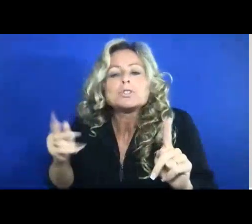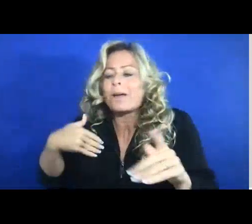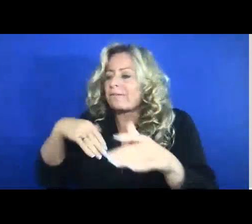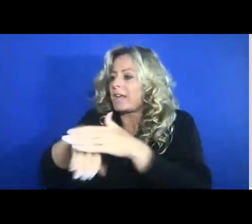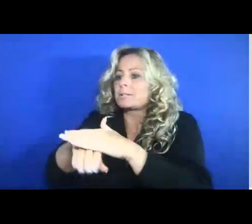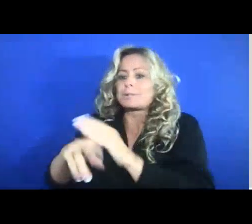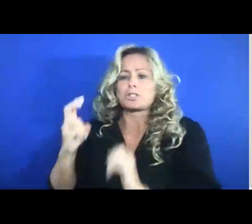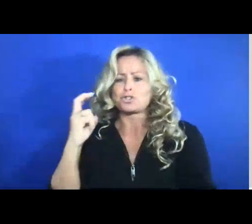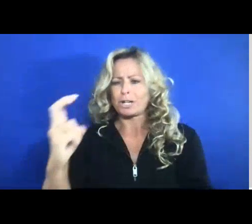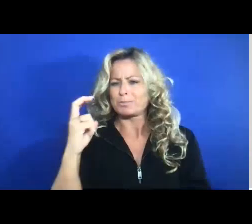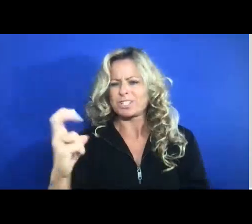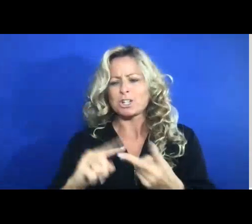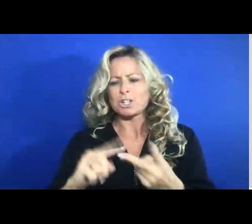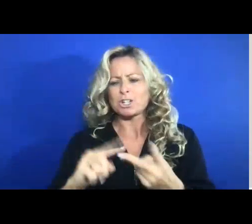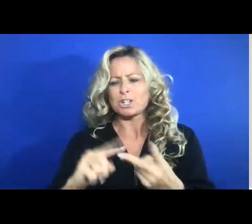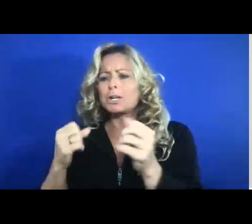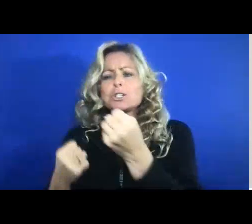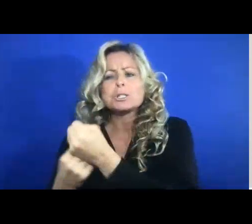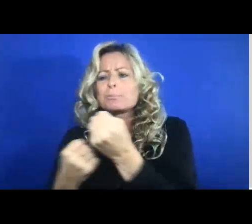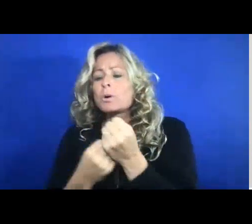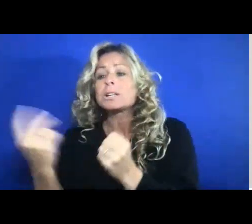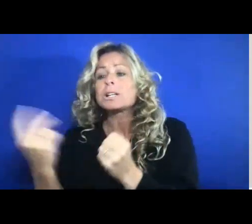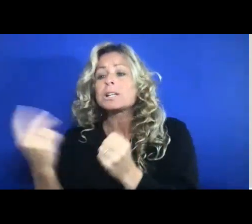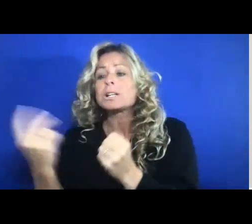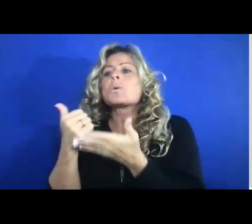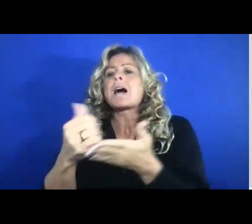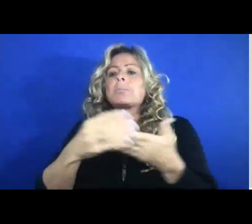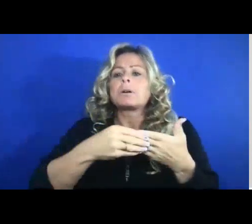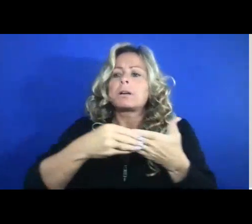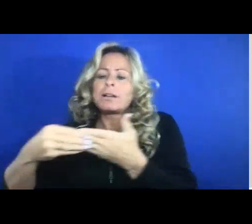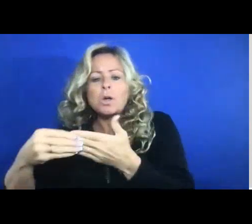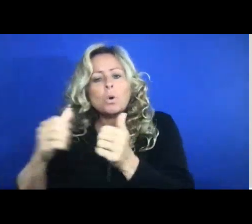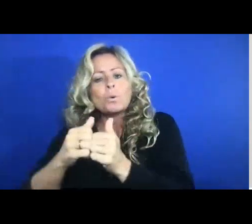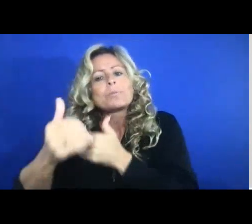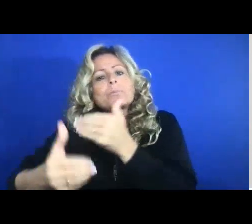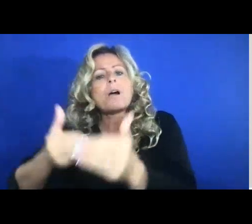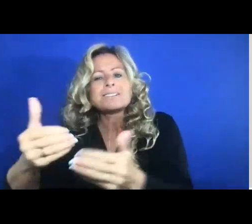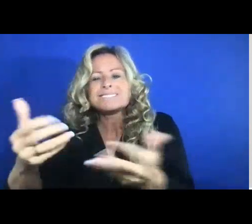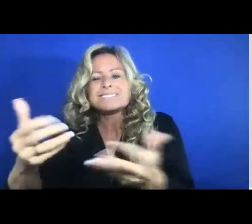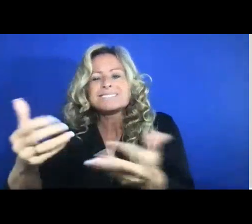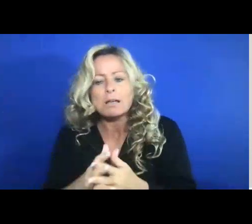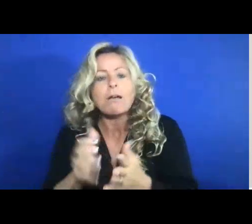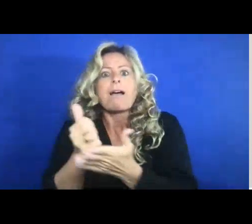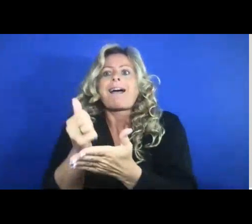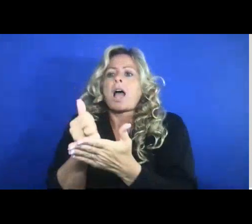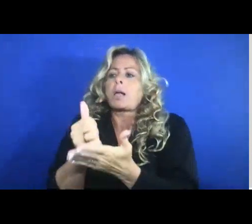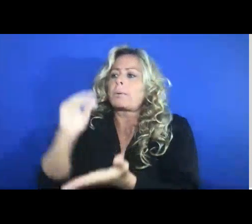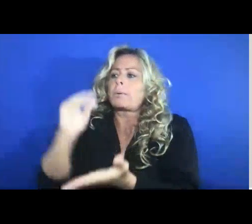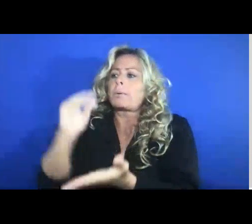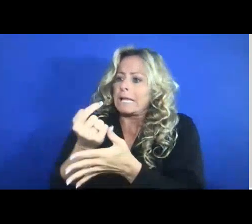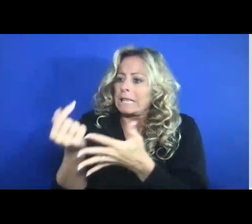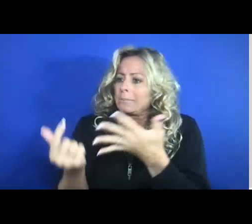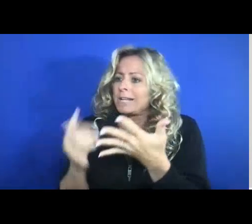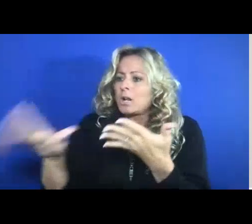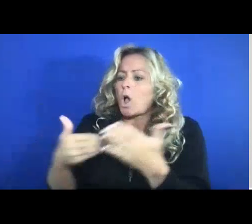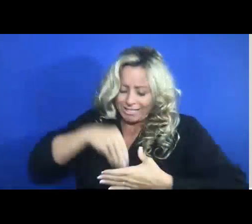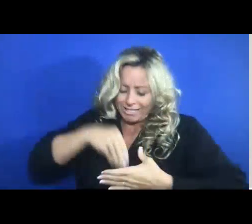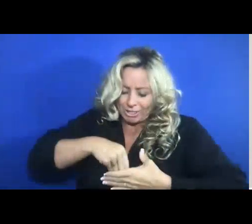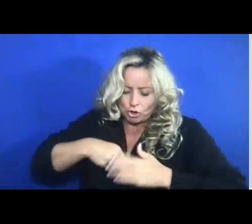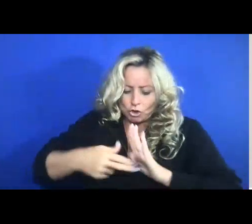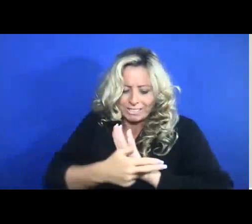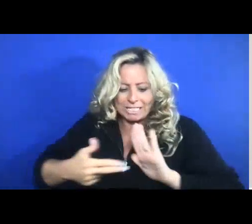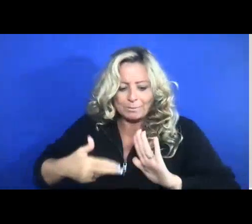to transportation, peer support, someone to really like hold their hand through the process, help them eliminate whatever internalized stigma